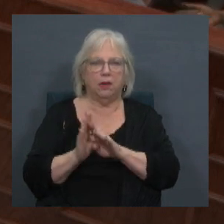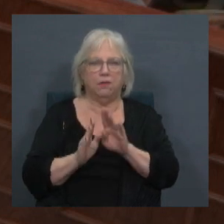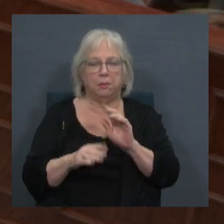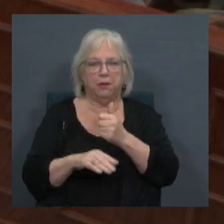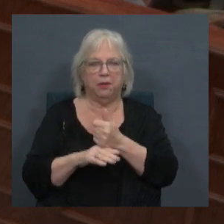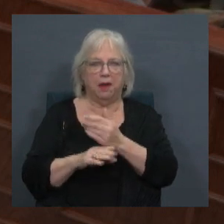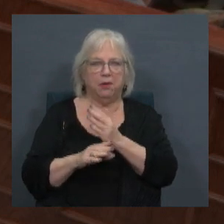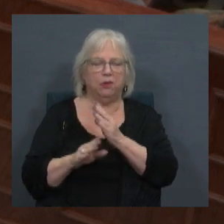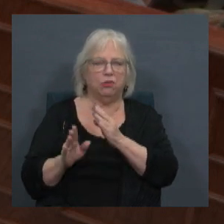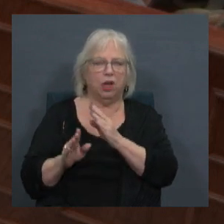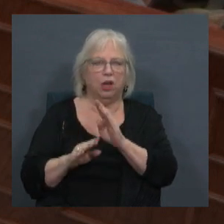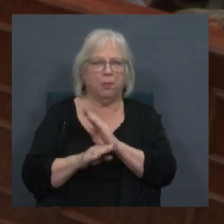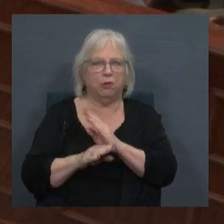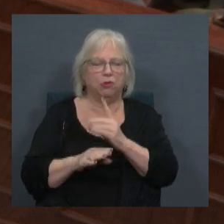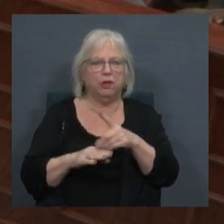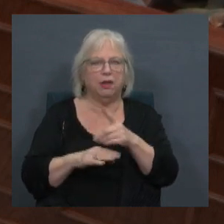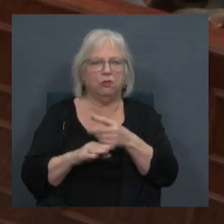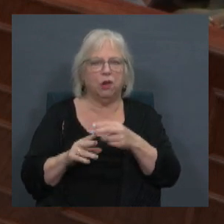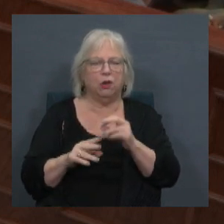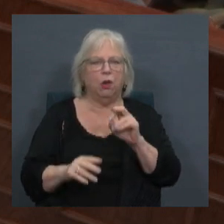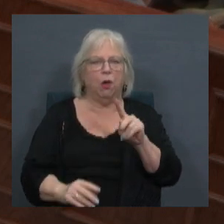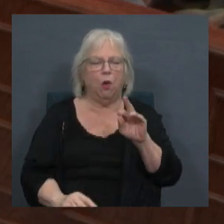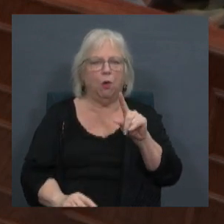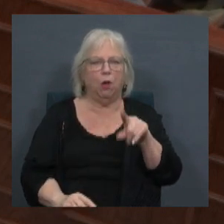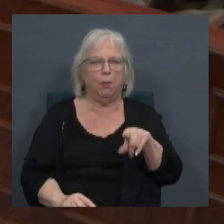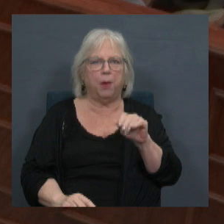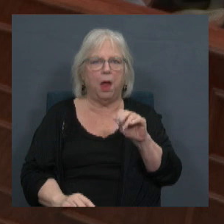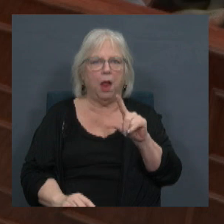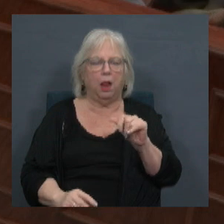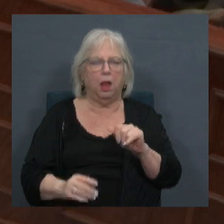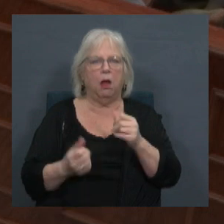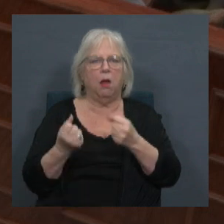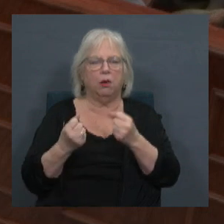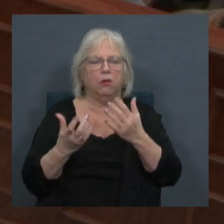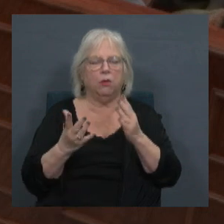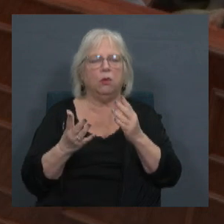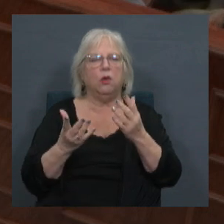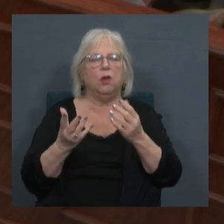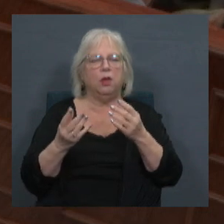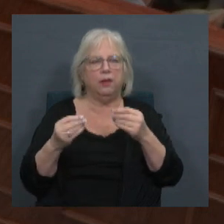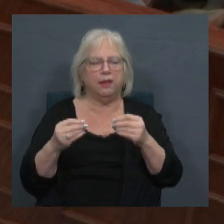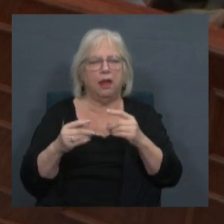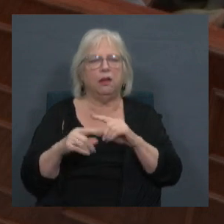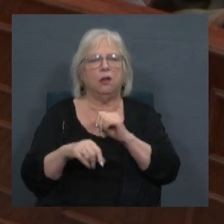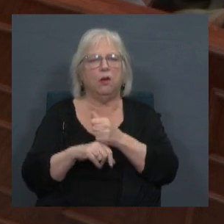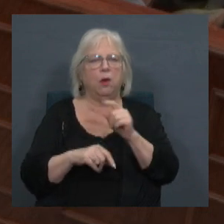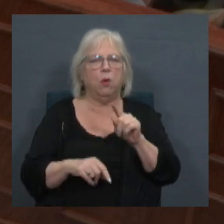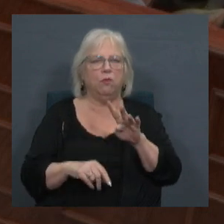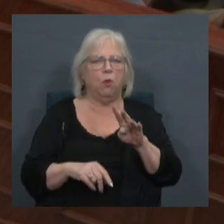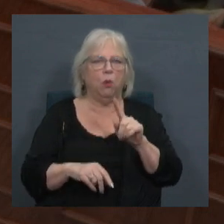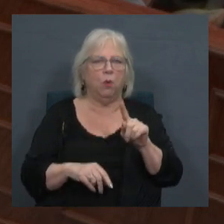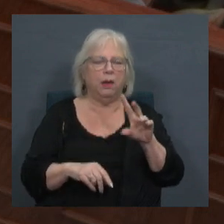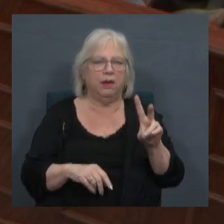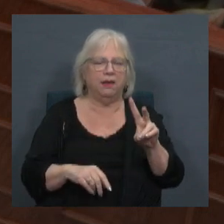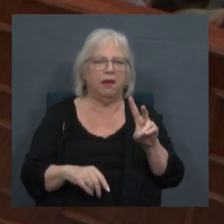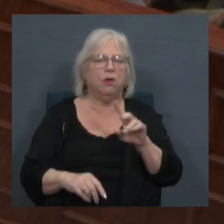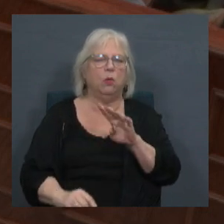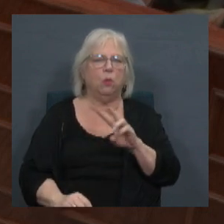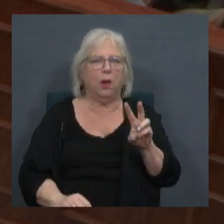establish a planned district commercial titled Oak Paula Auto Sales PDC located at 1417 West Roosevelt Road. Third and final